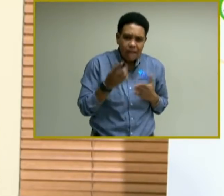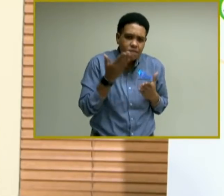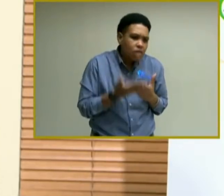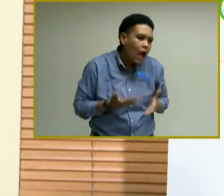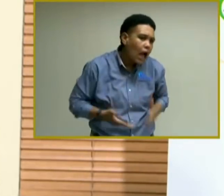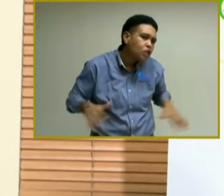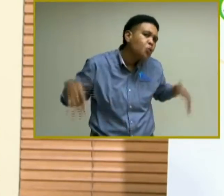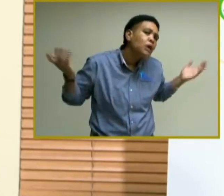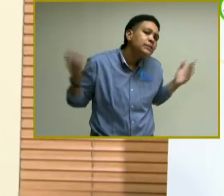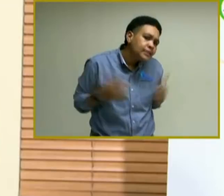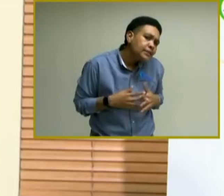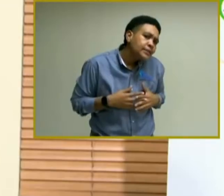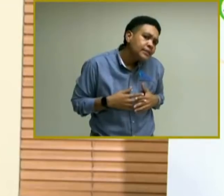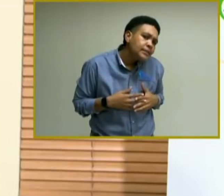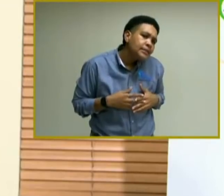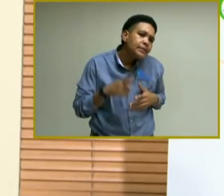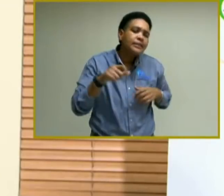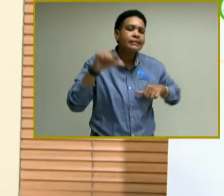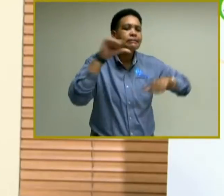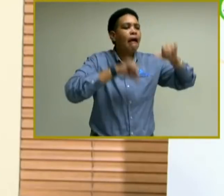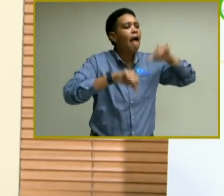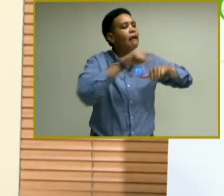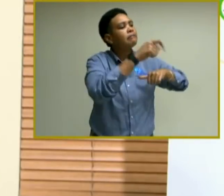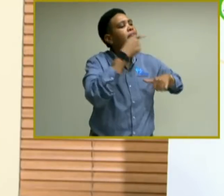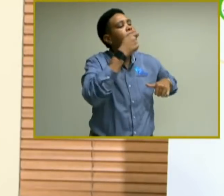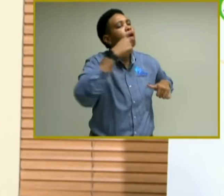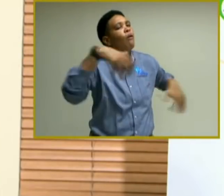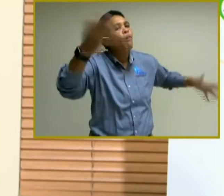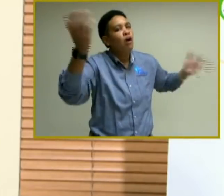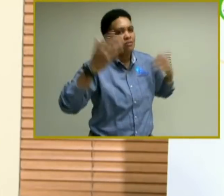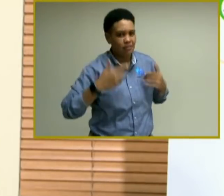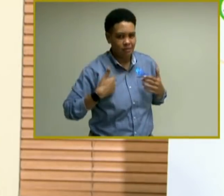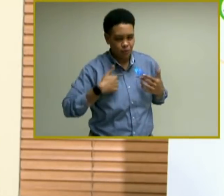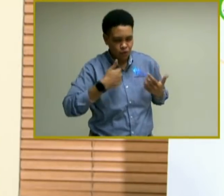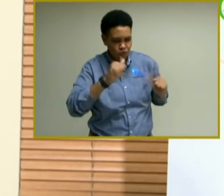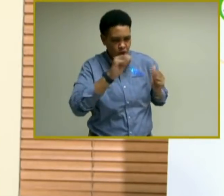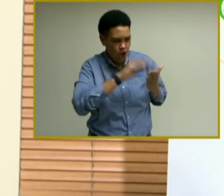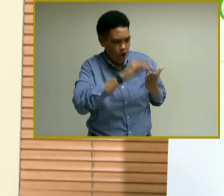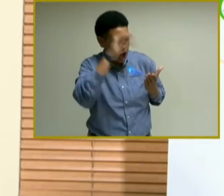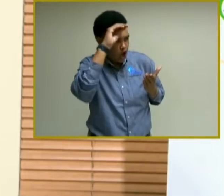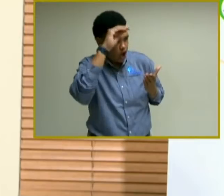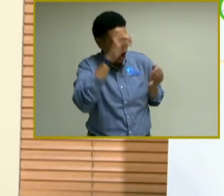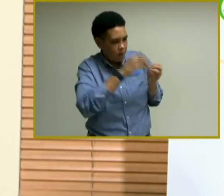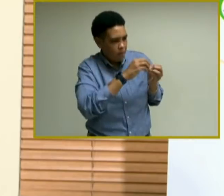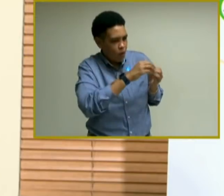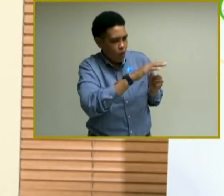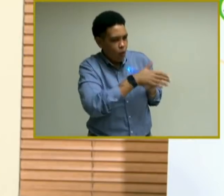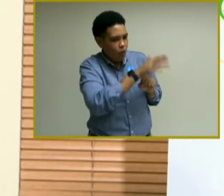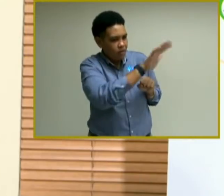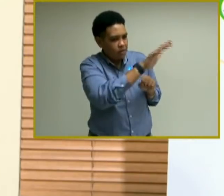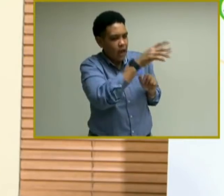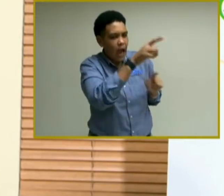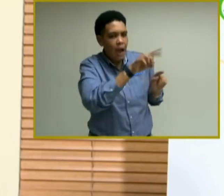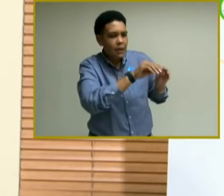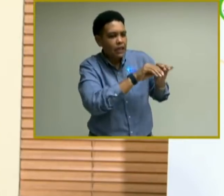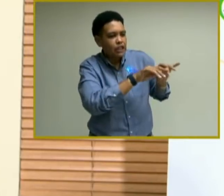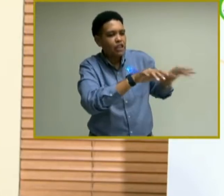facts, what does the science say, as we seek to learn more about the COVID virus and its